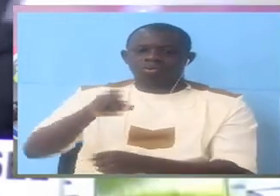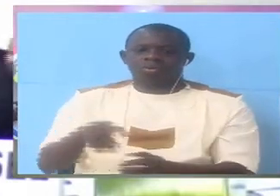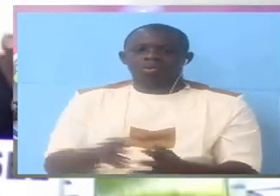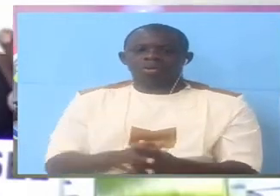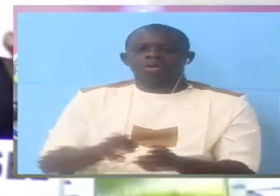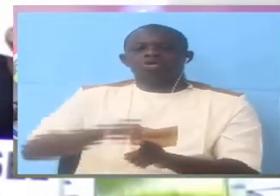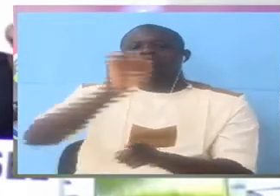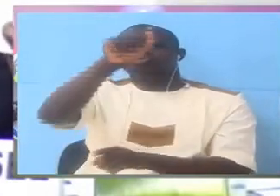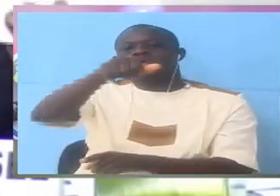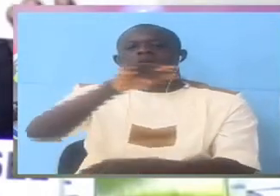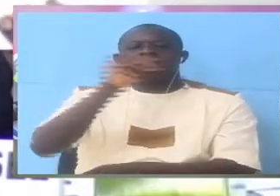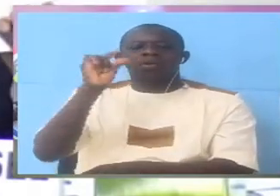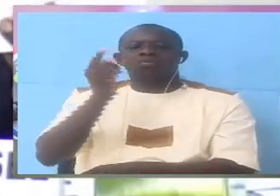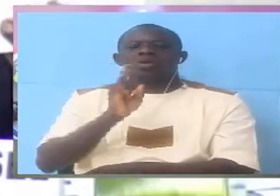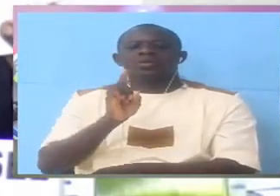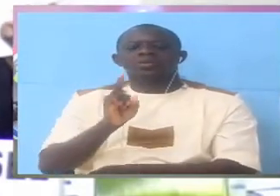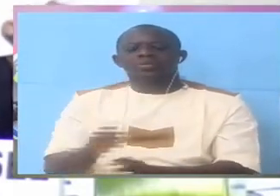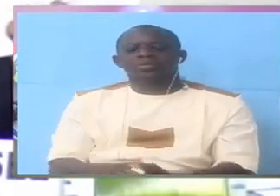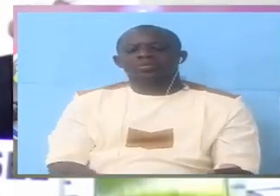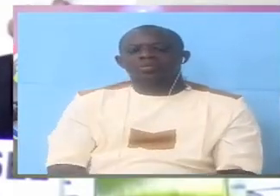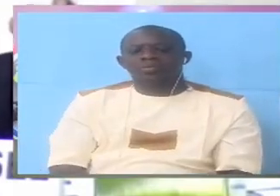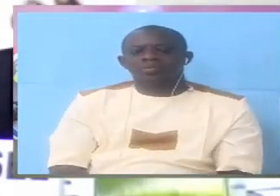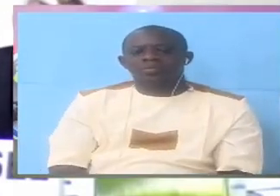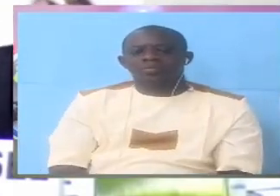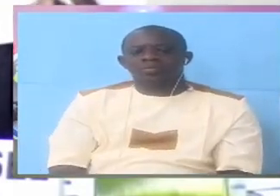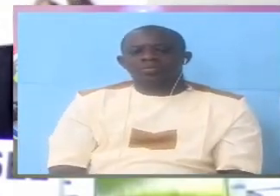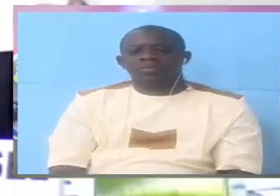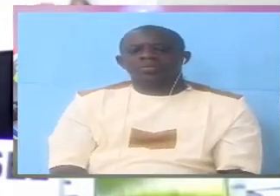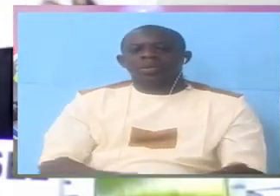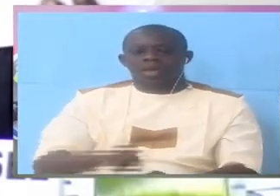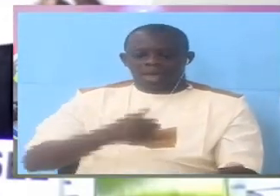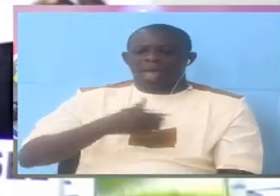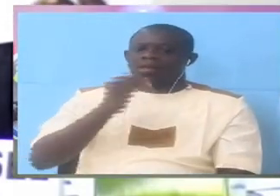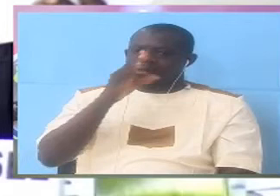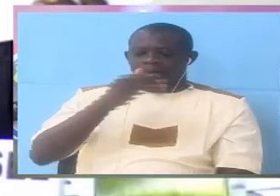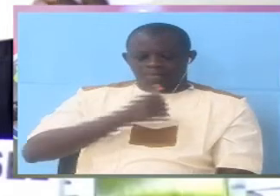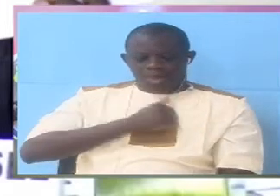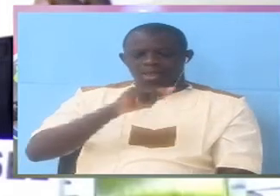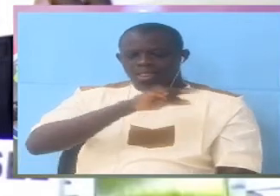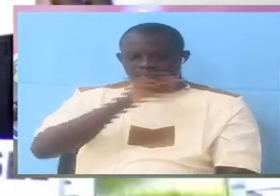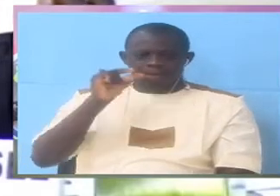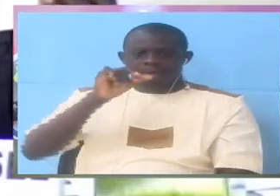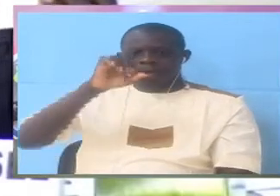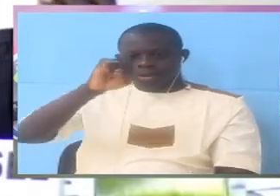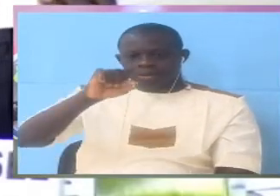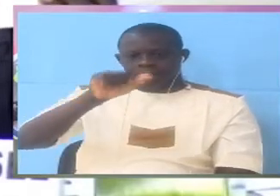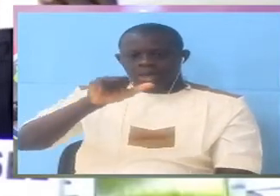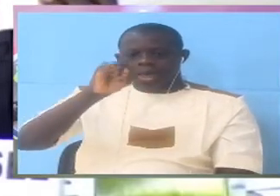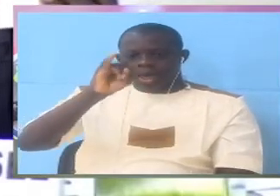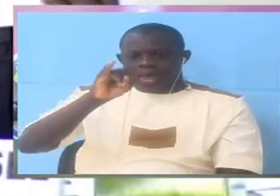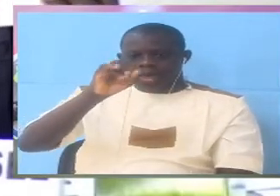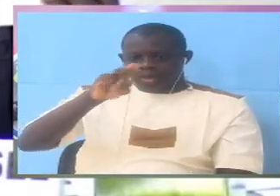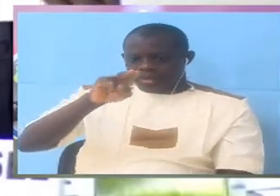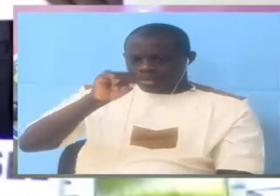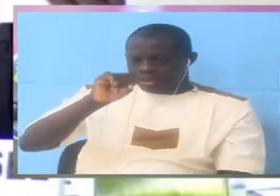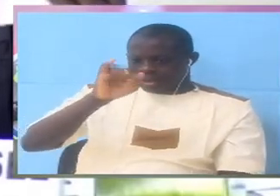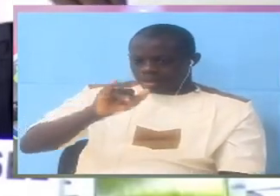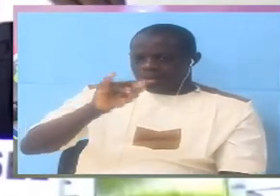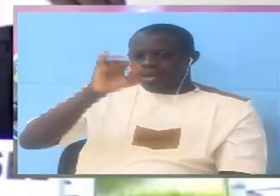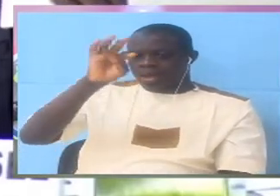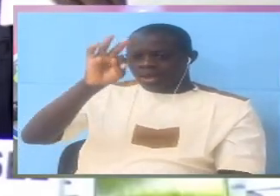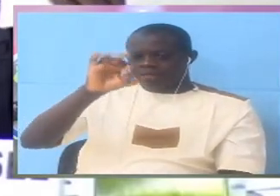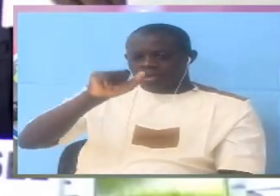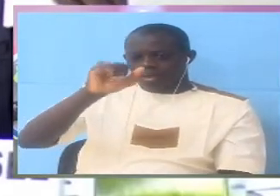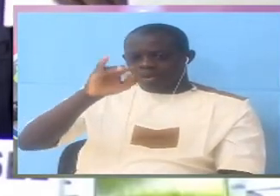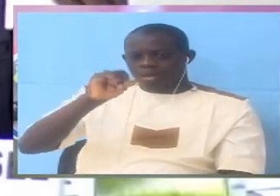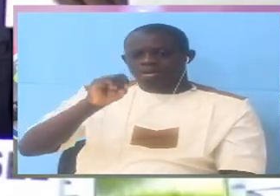what is your name? I say, my name is Senifai. What are you doing? I say,